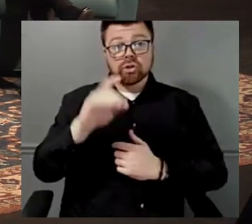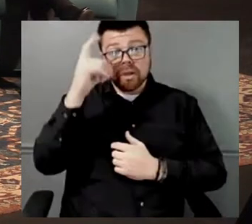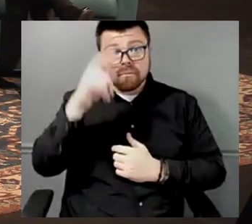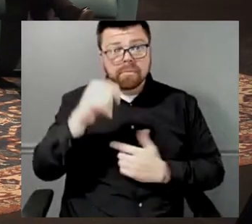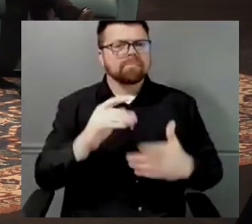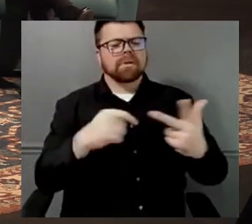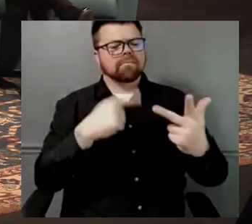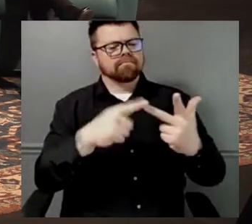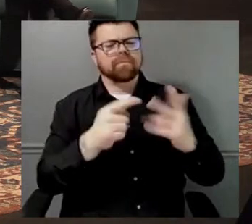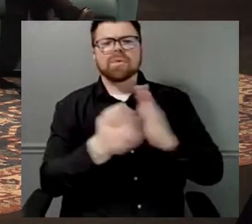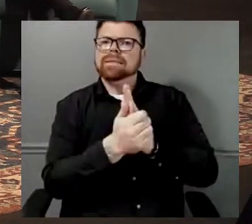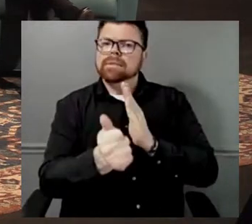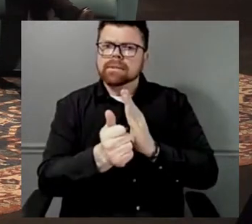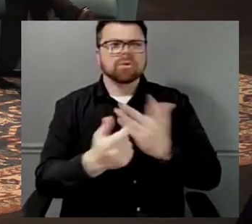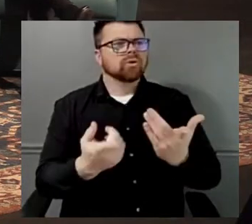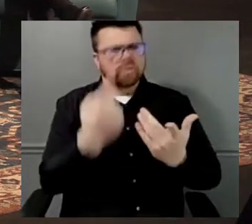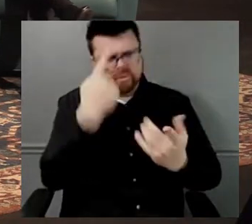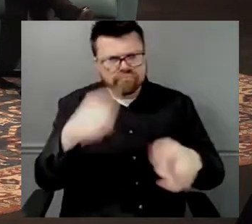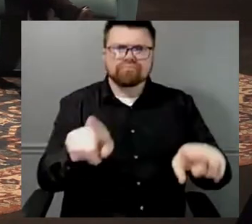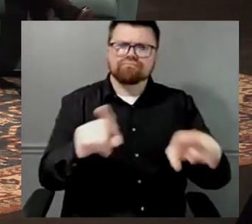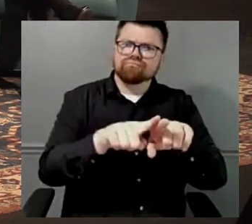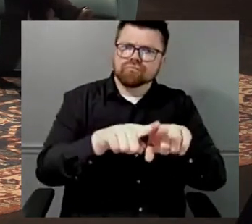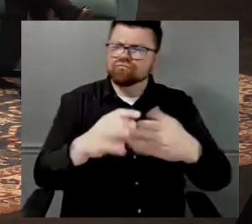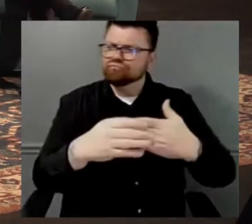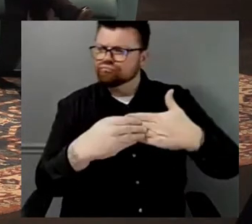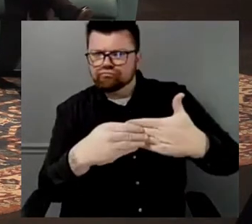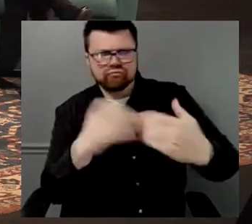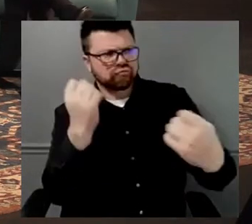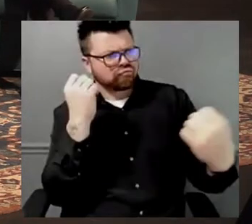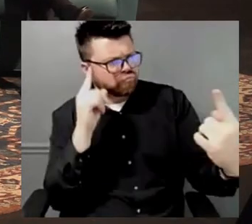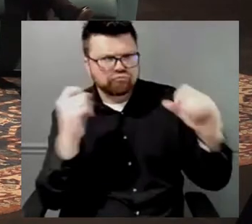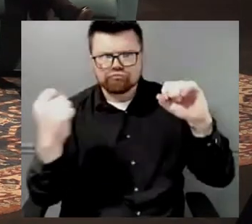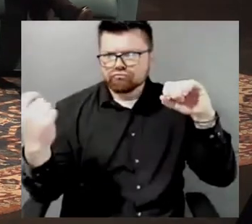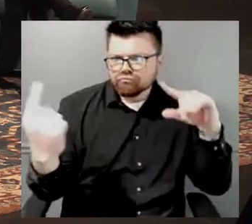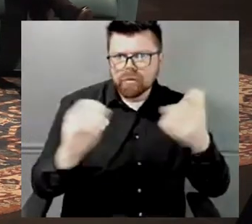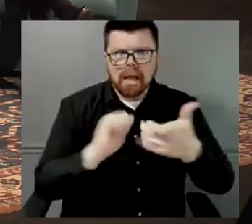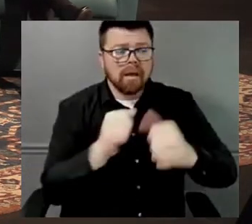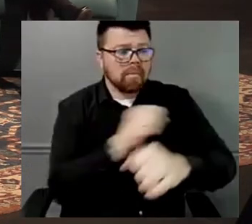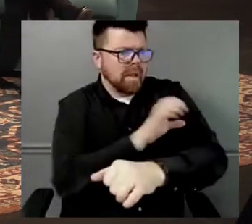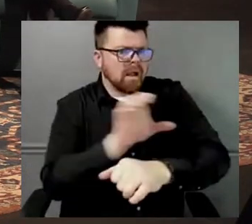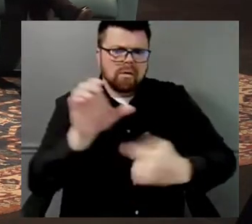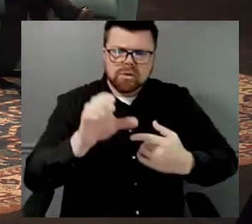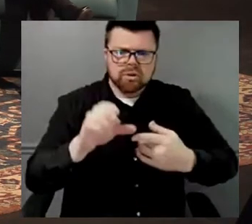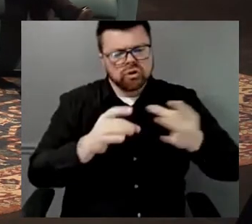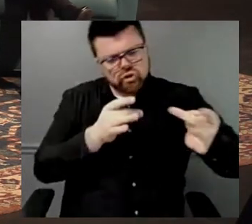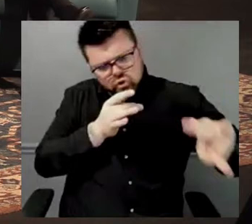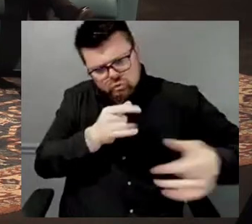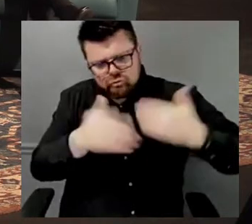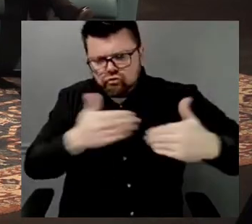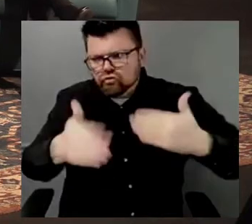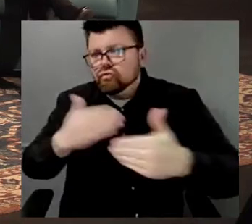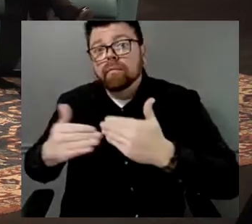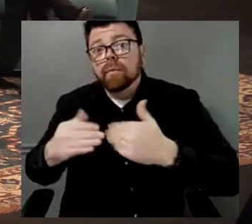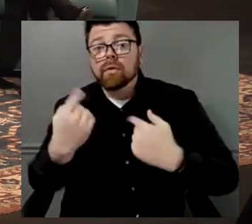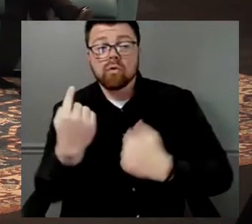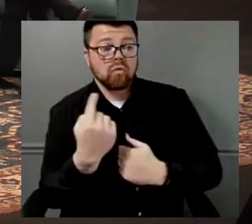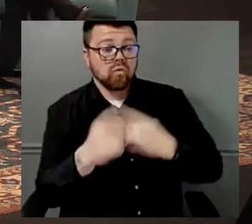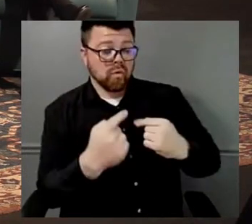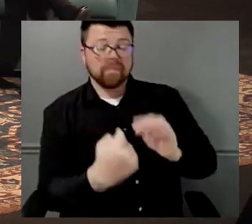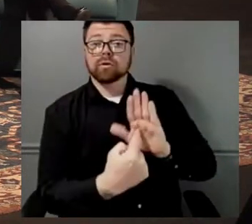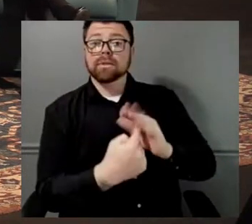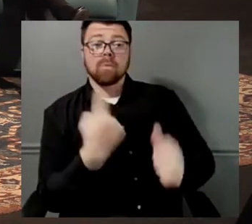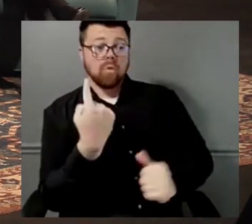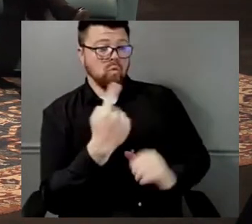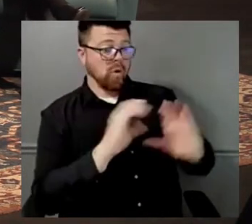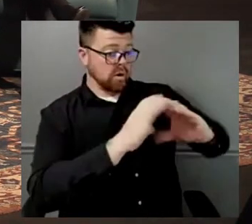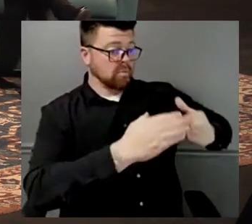of understanding the ways in which power flows, and when one branch is receding in one way, another